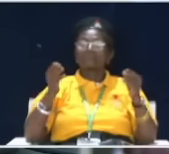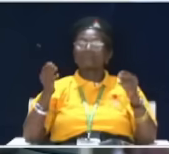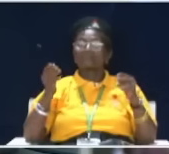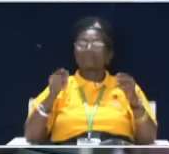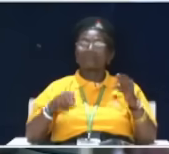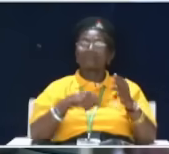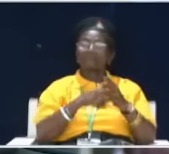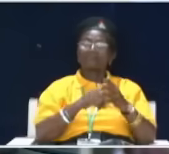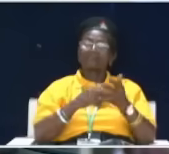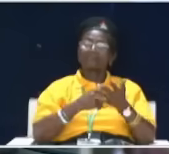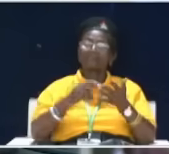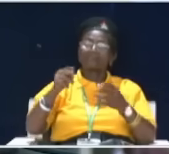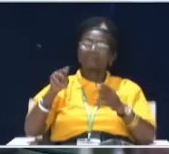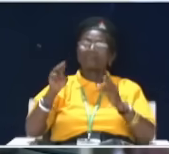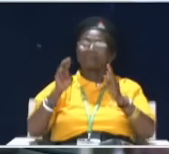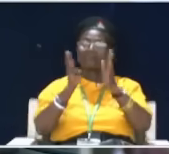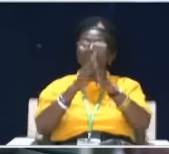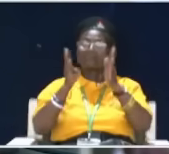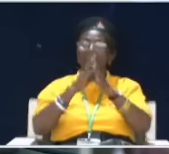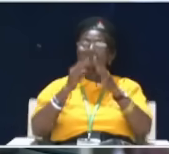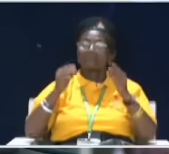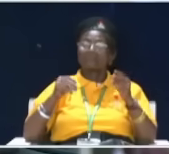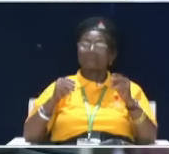this holy city,